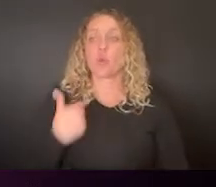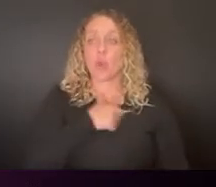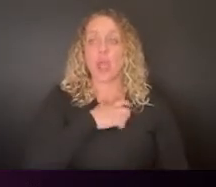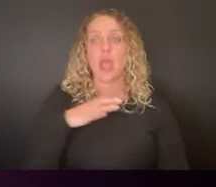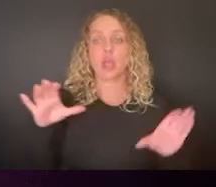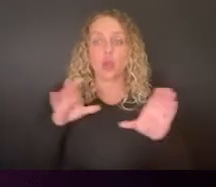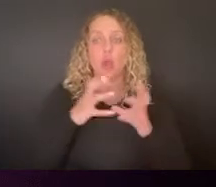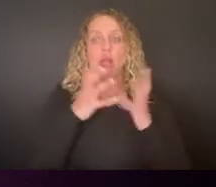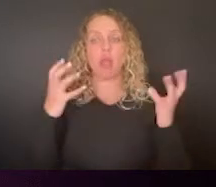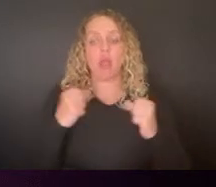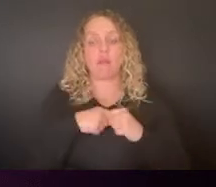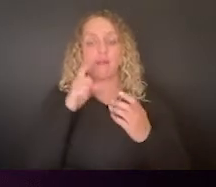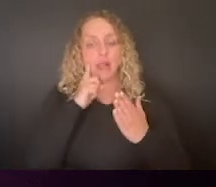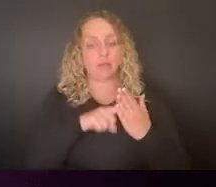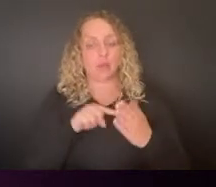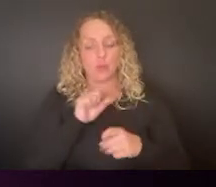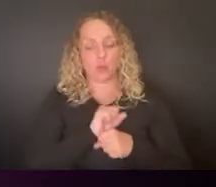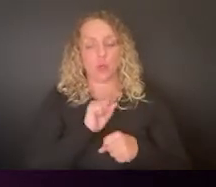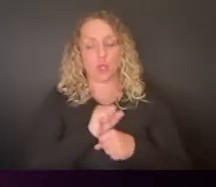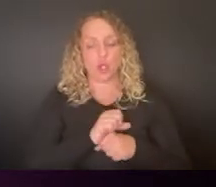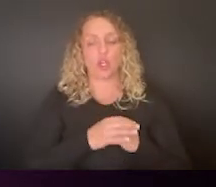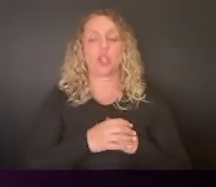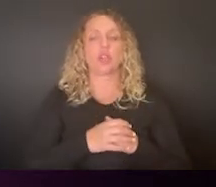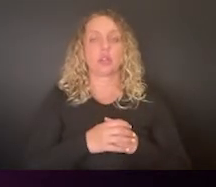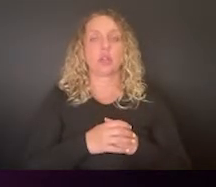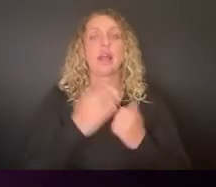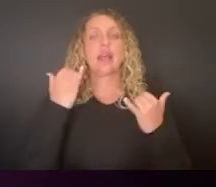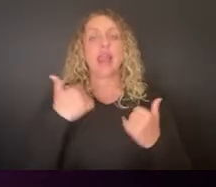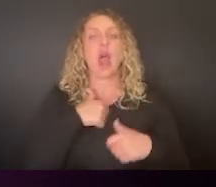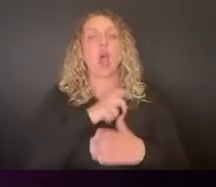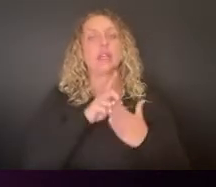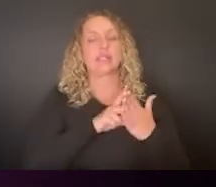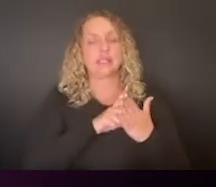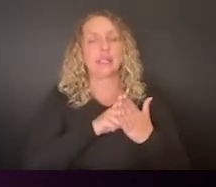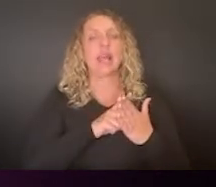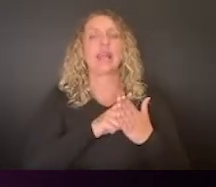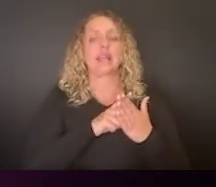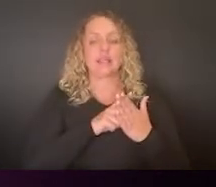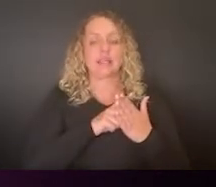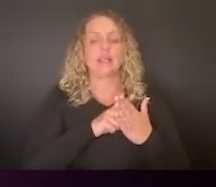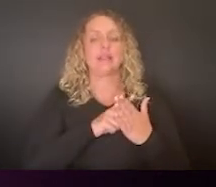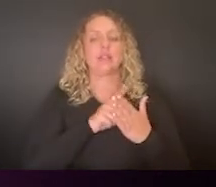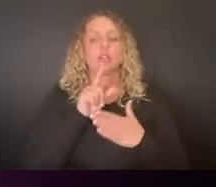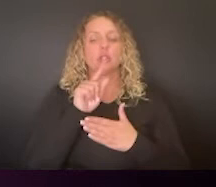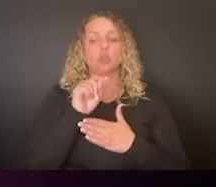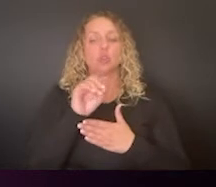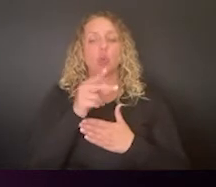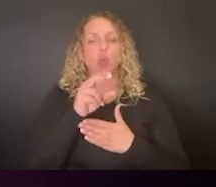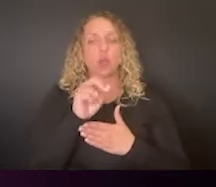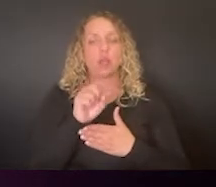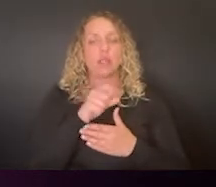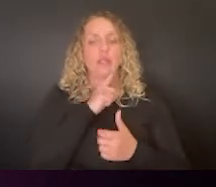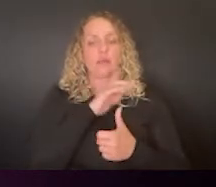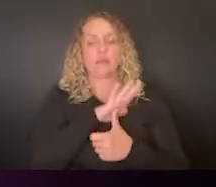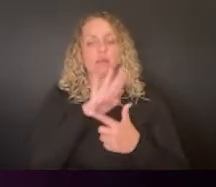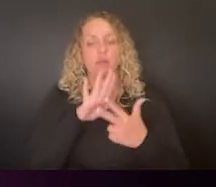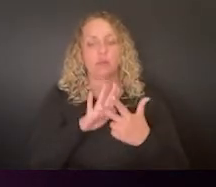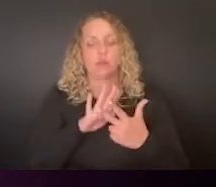tokens are design decisions propagated through a system. So we had to do a lot of exploration